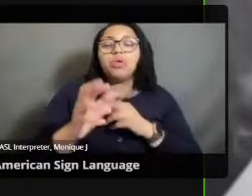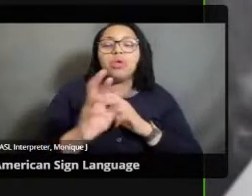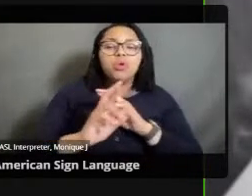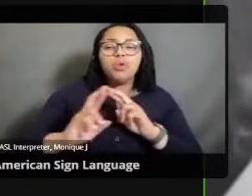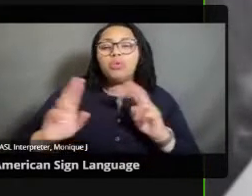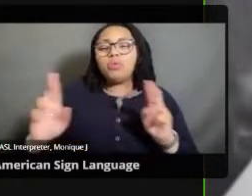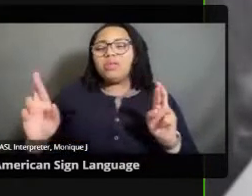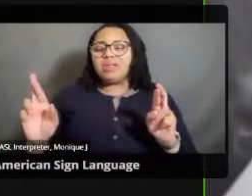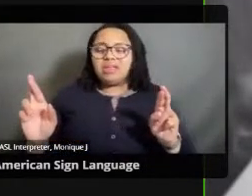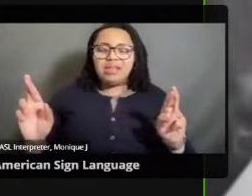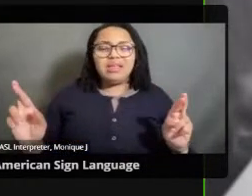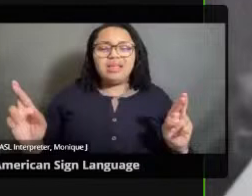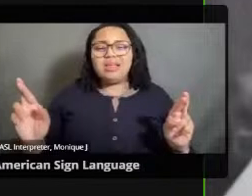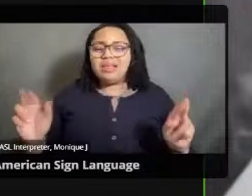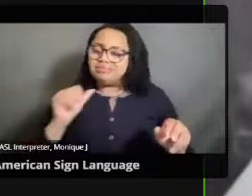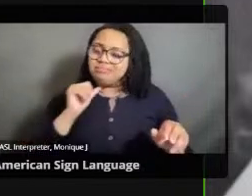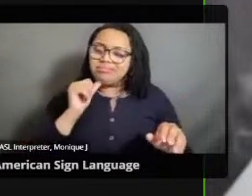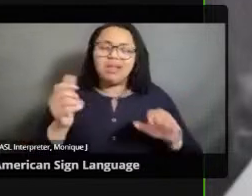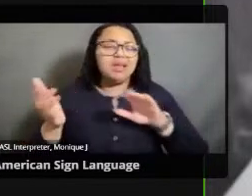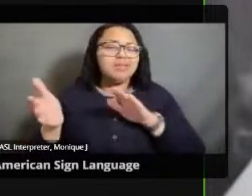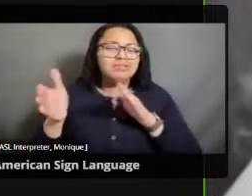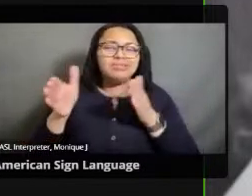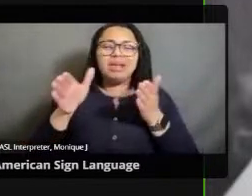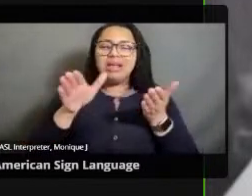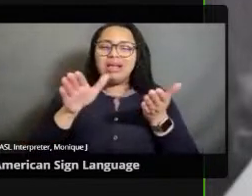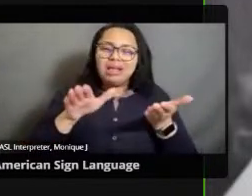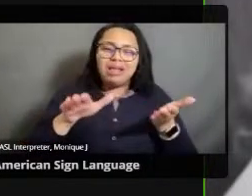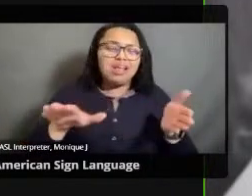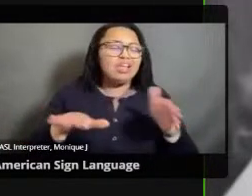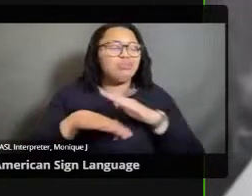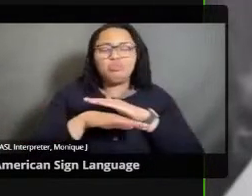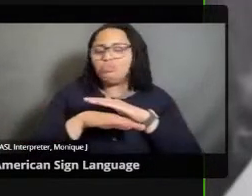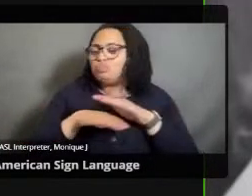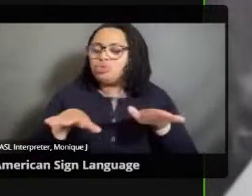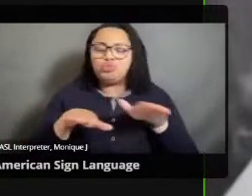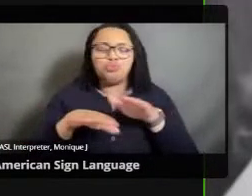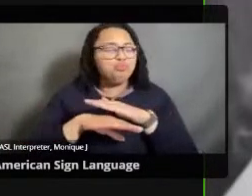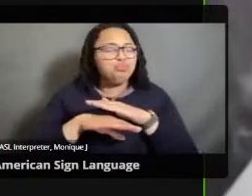We did not die.